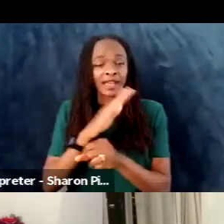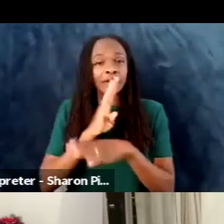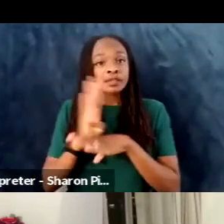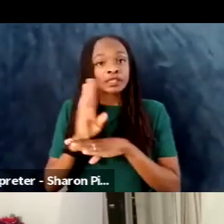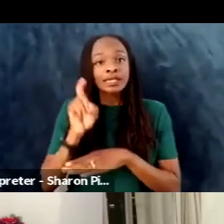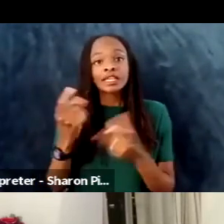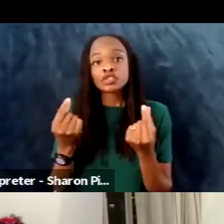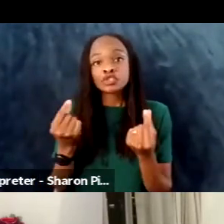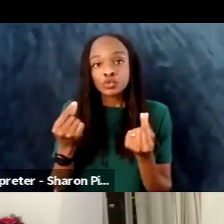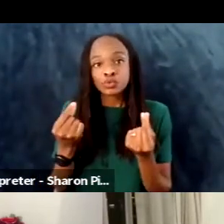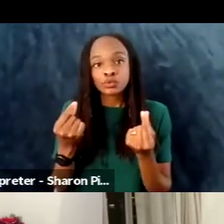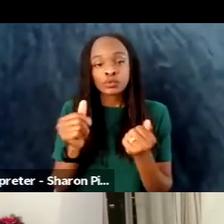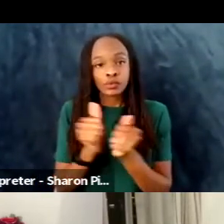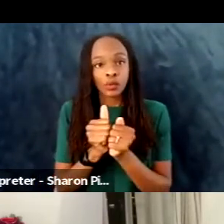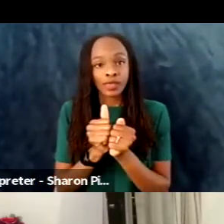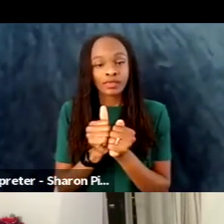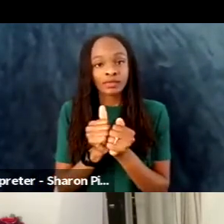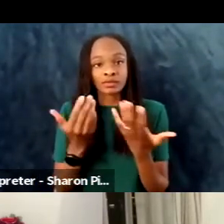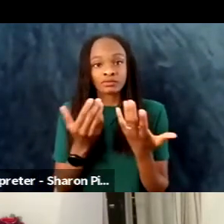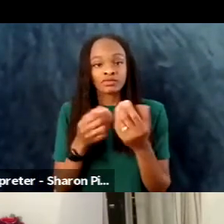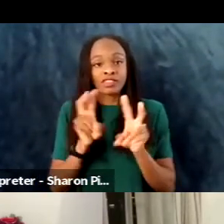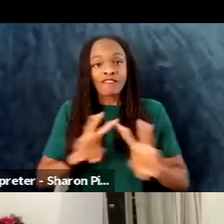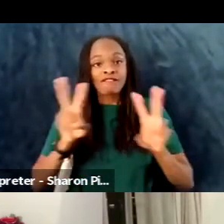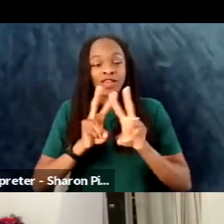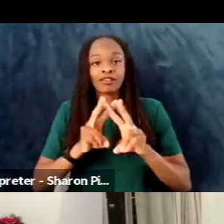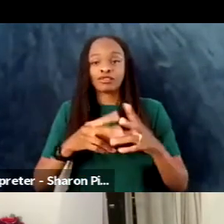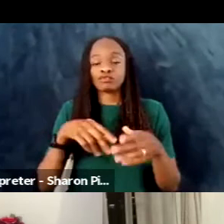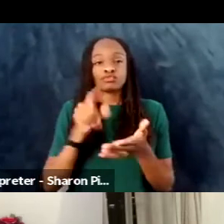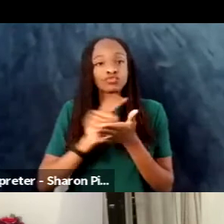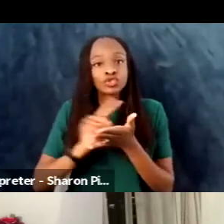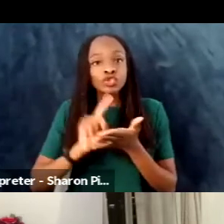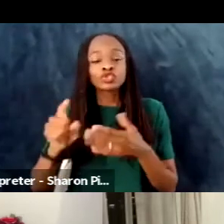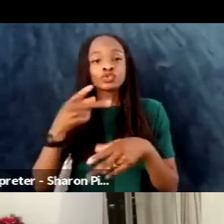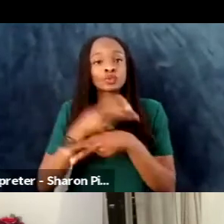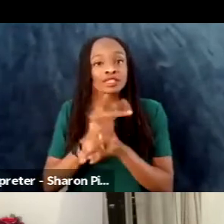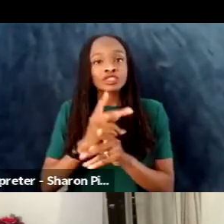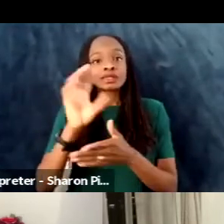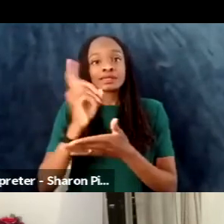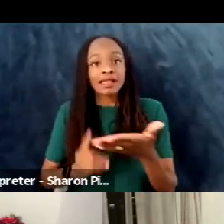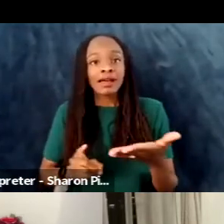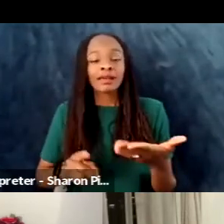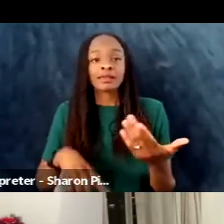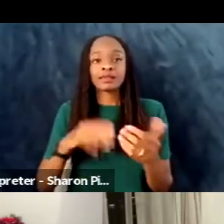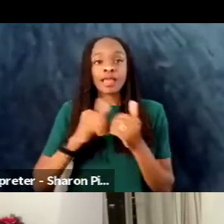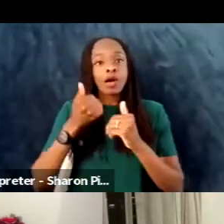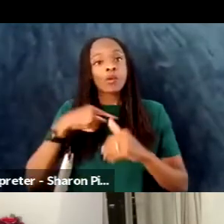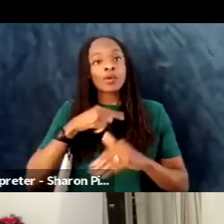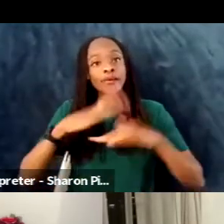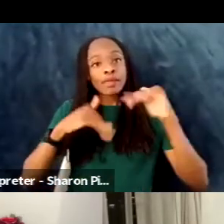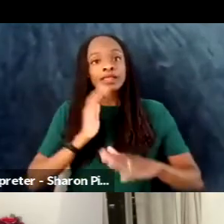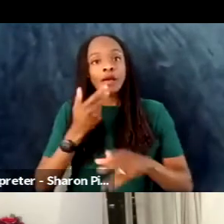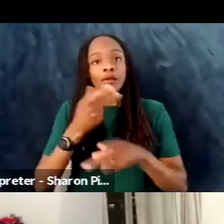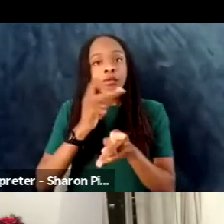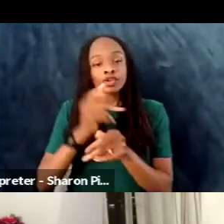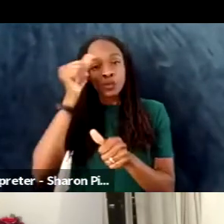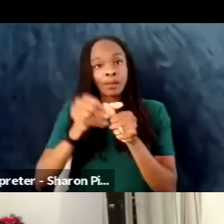to do is across the entire value chain, research, production, design, how we're building our products, we need to remember that our